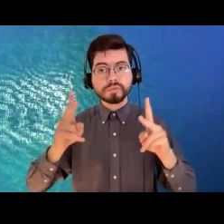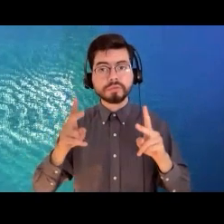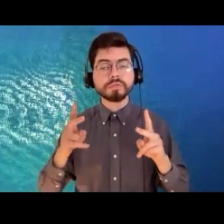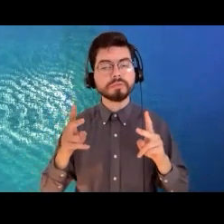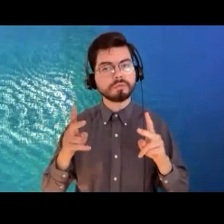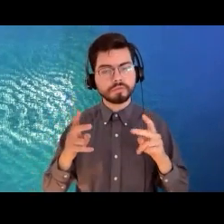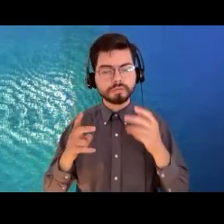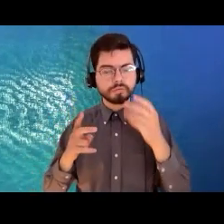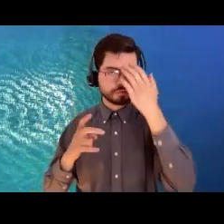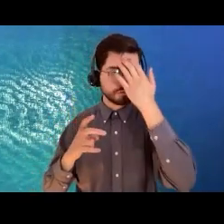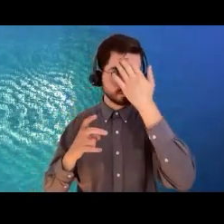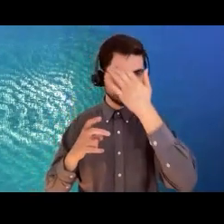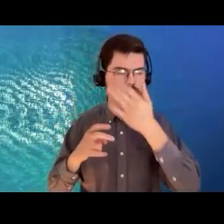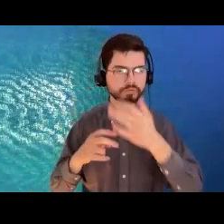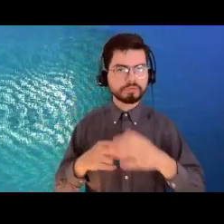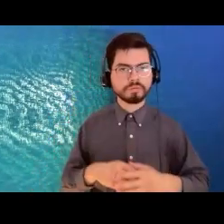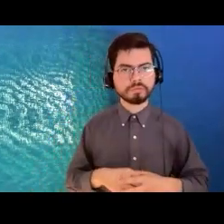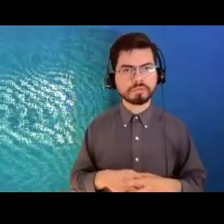exist.